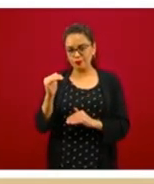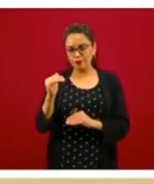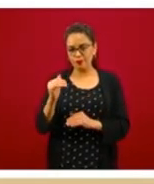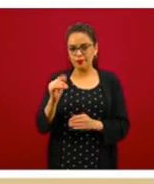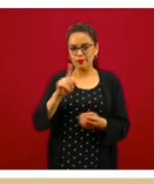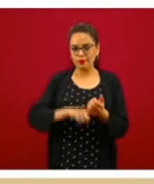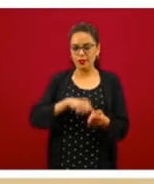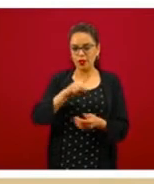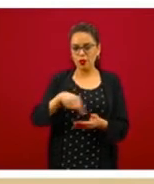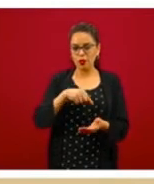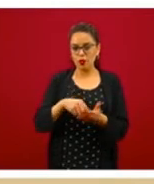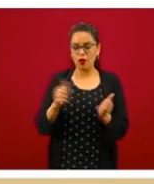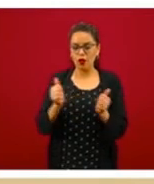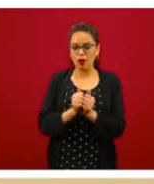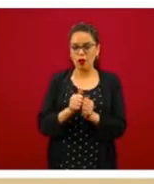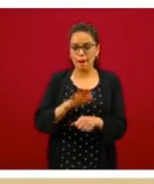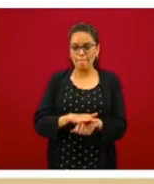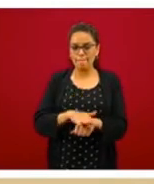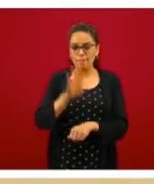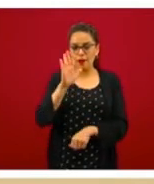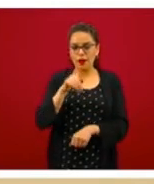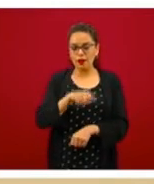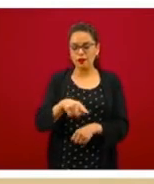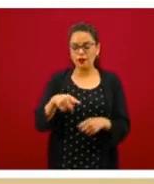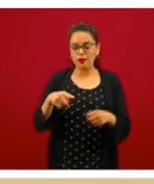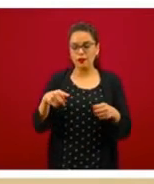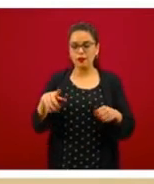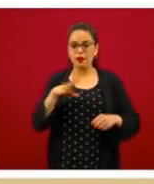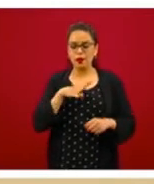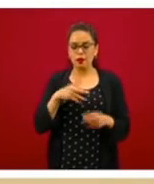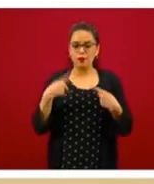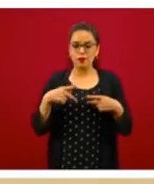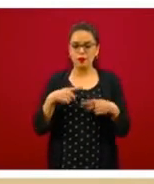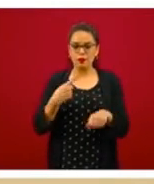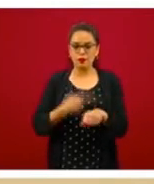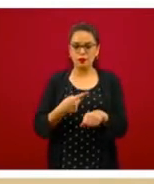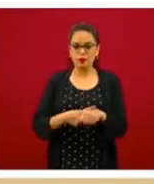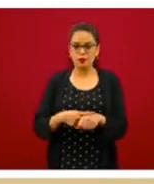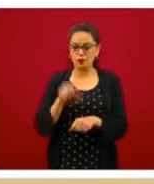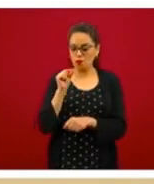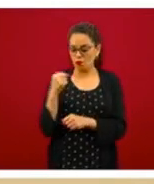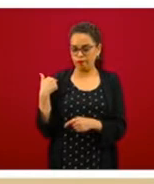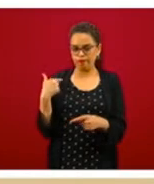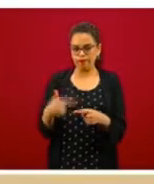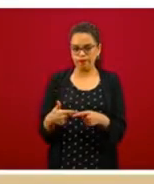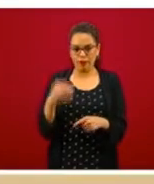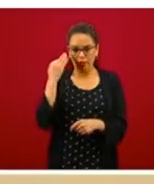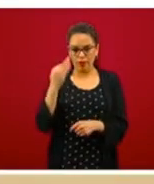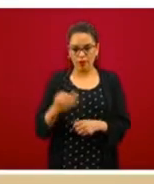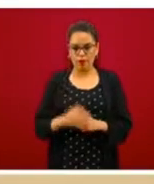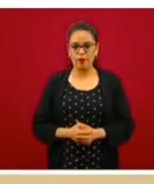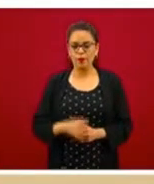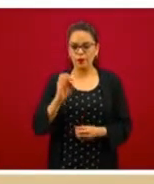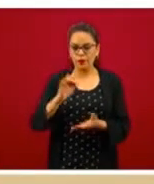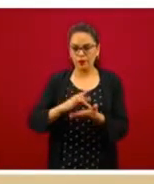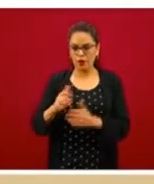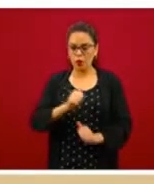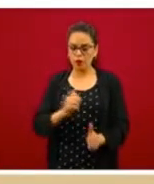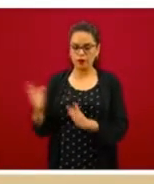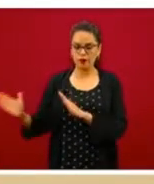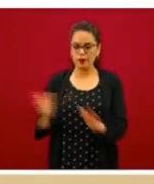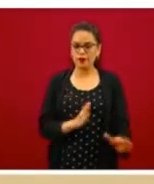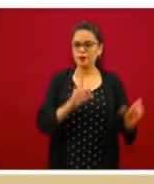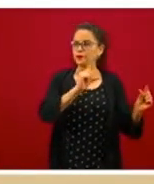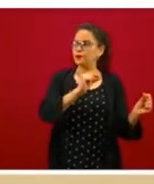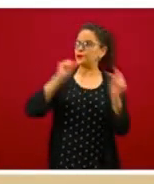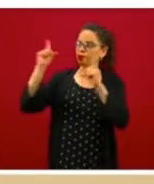specifically the data. It indicates the recent cases, and we can see that the Mexico Valley is the one that has the